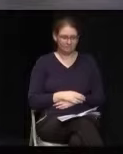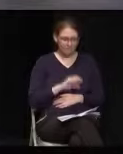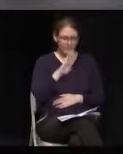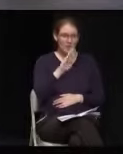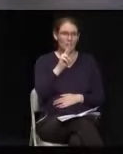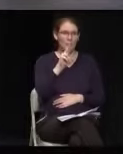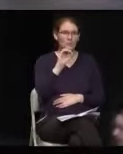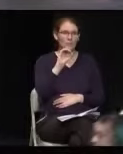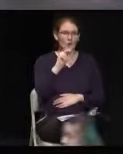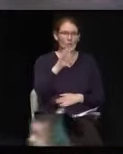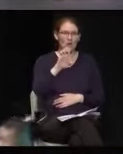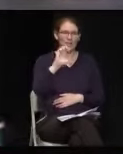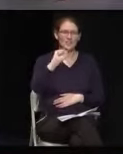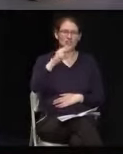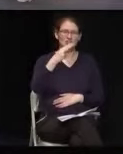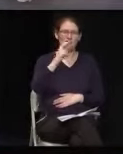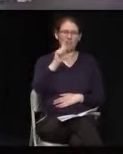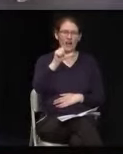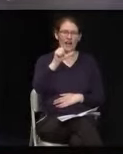Brooke Shelby Sim.